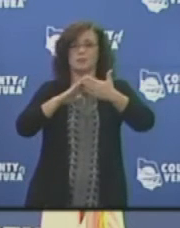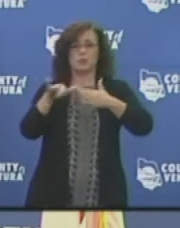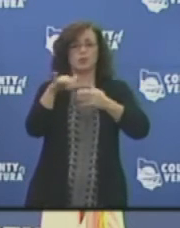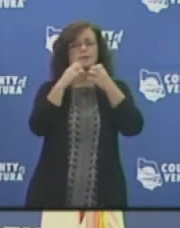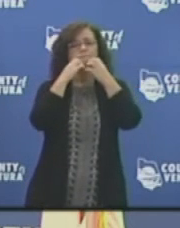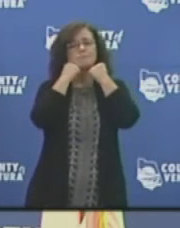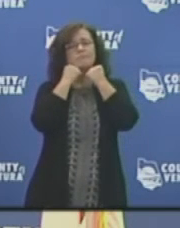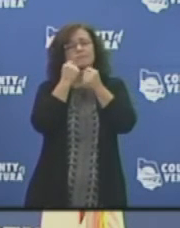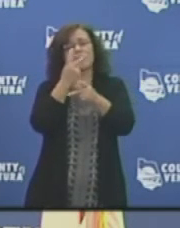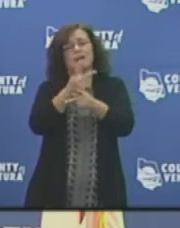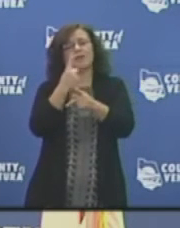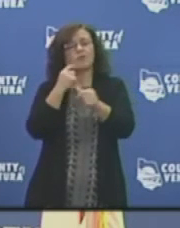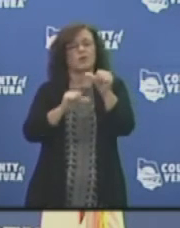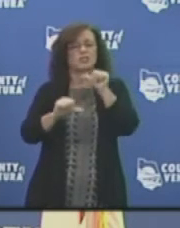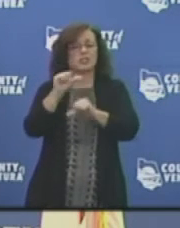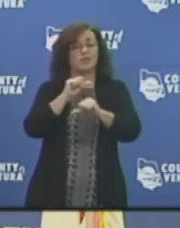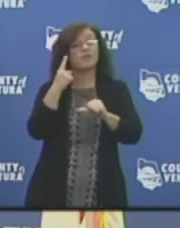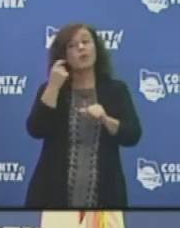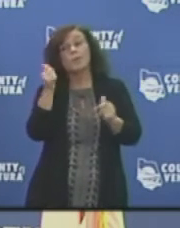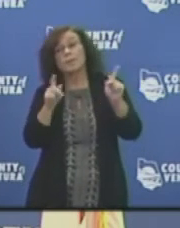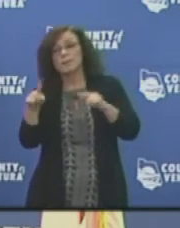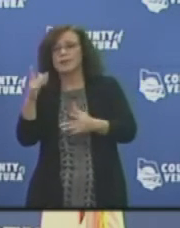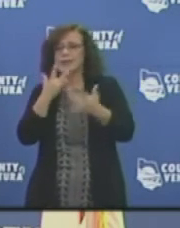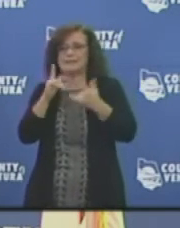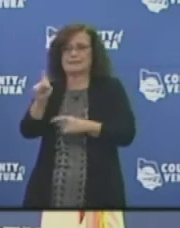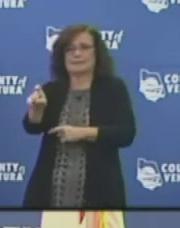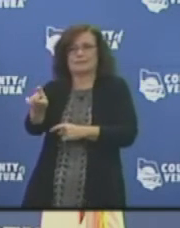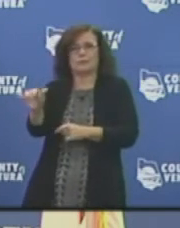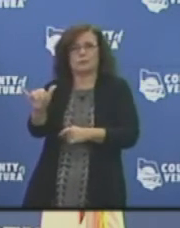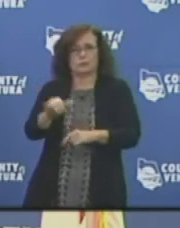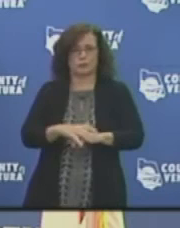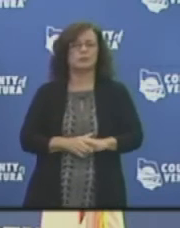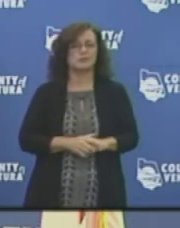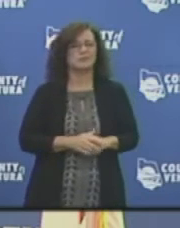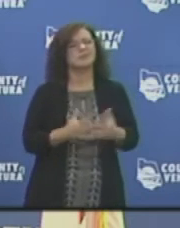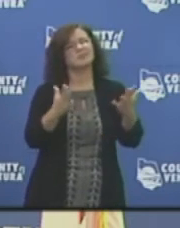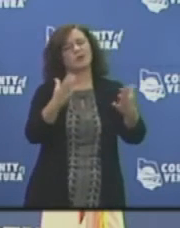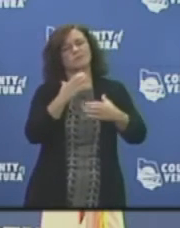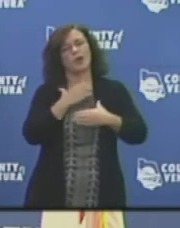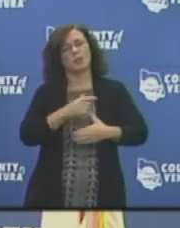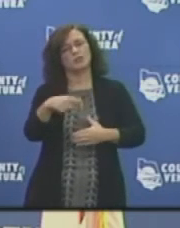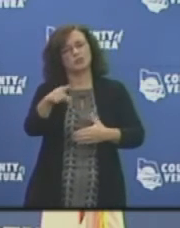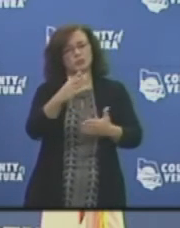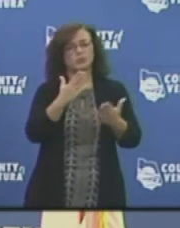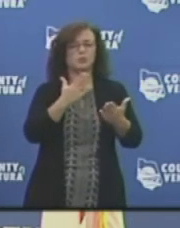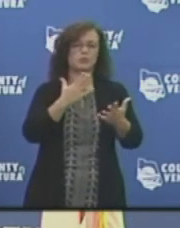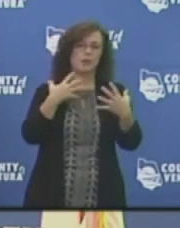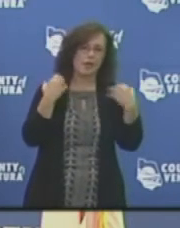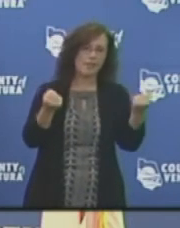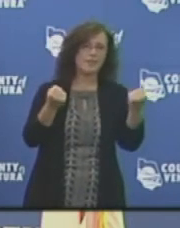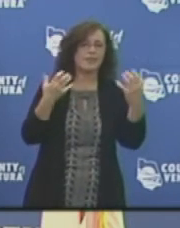other and those in need. And so with that, I wish you a very safe and healthy and happy Thanksgiving. Take care.